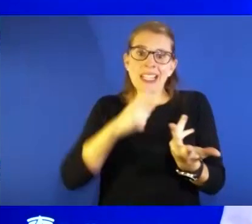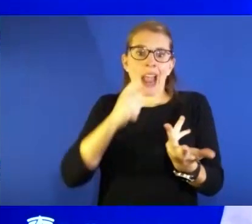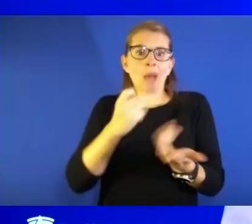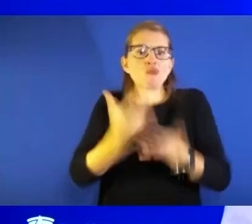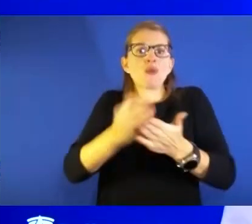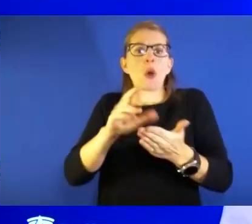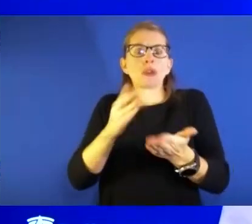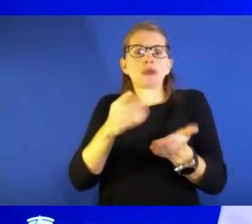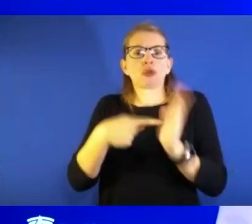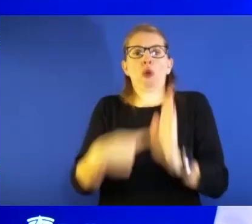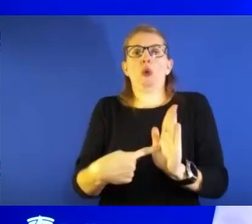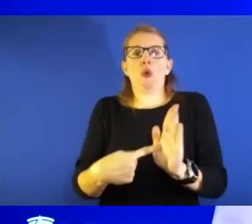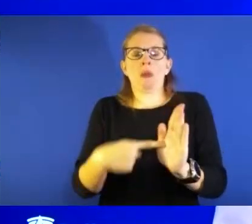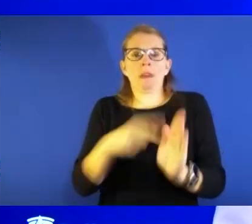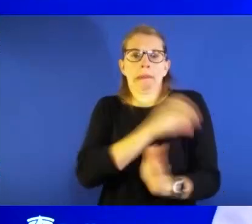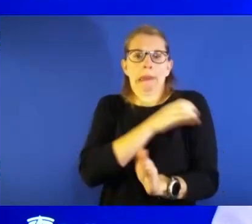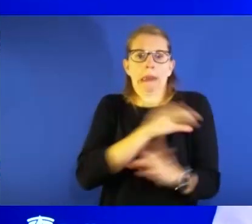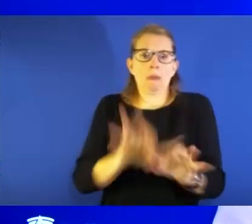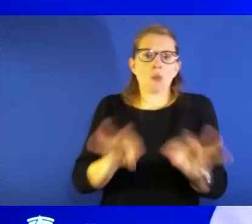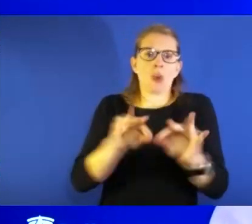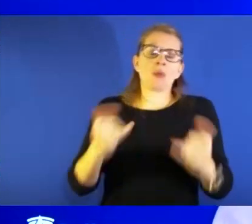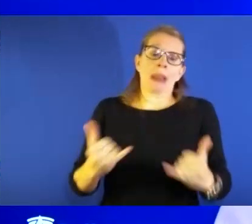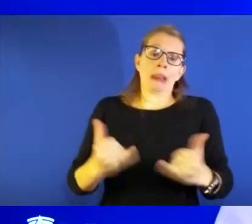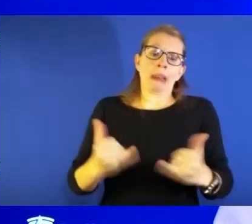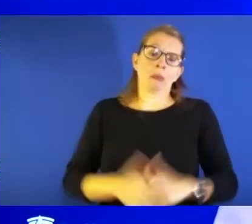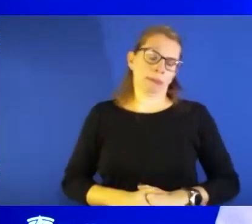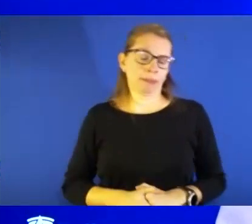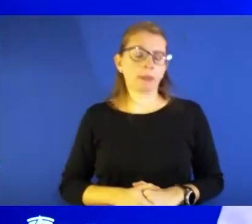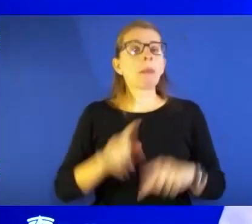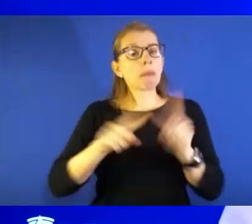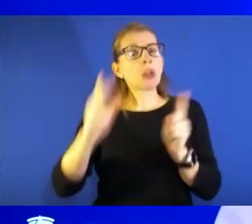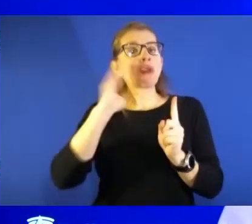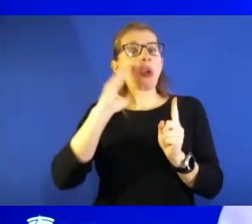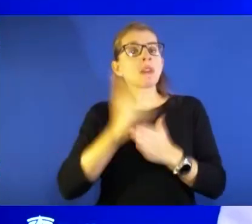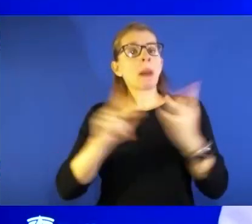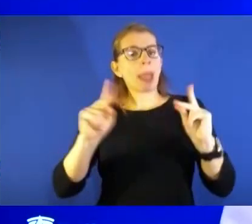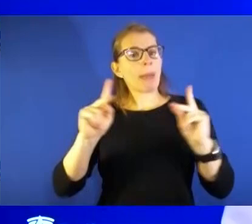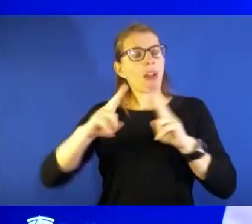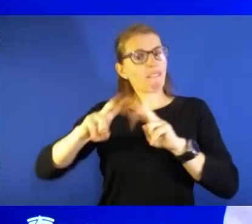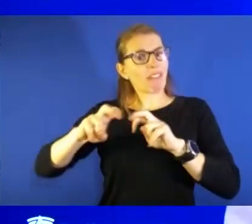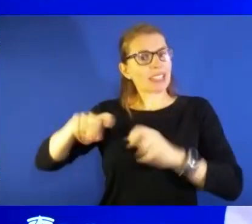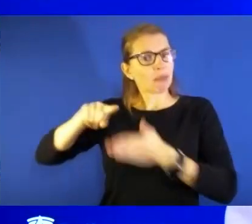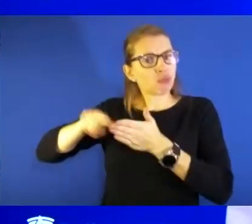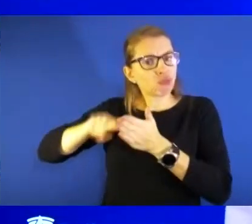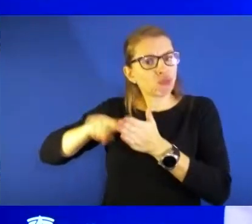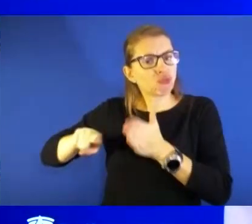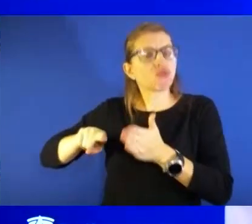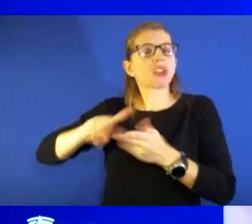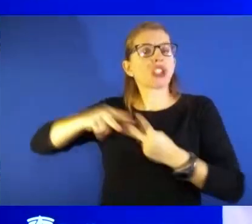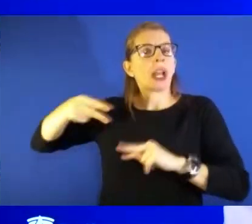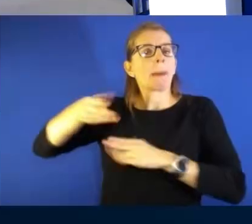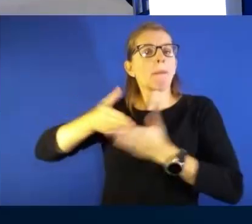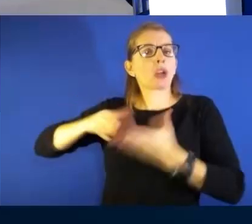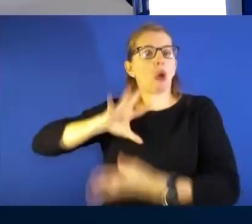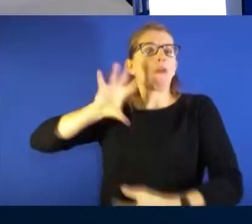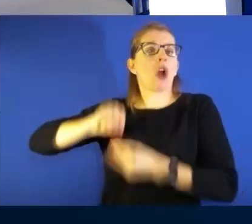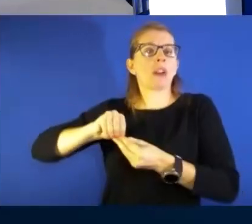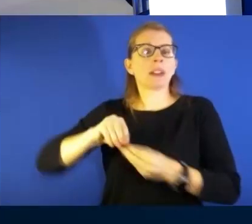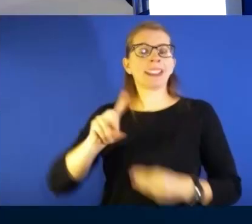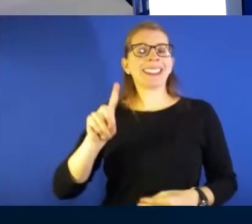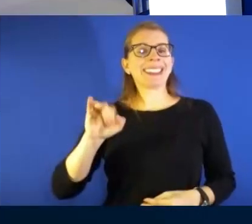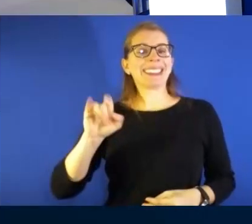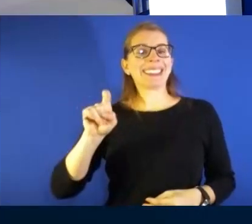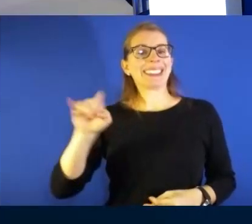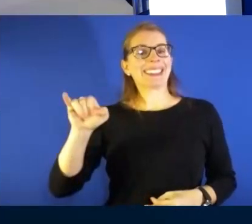clinically important at this point in time. But we know that people are investigating the genetic components overall. Dixie is asking, can you